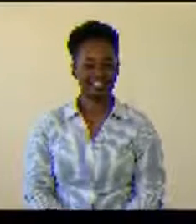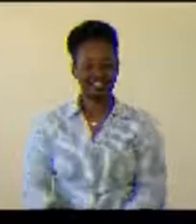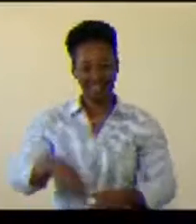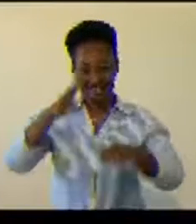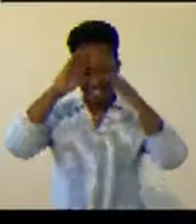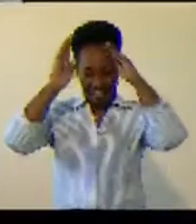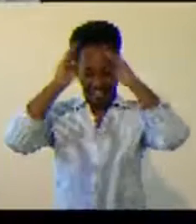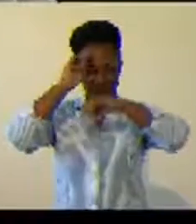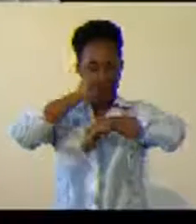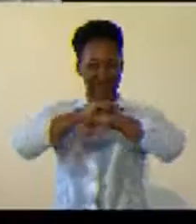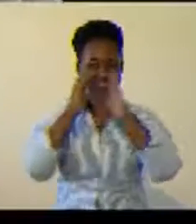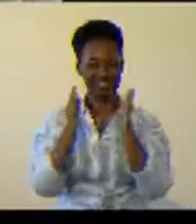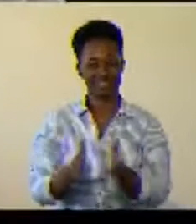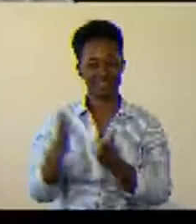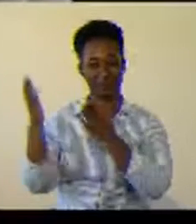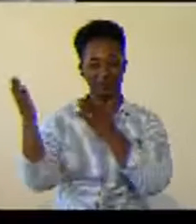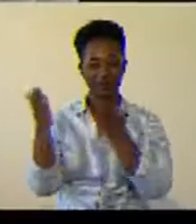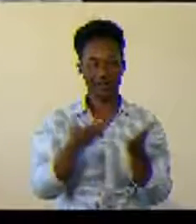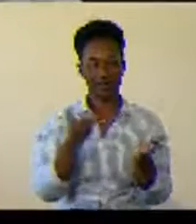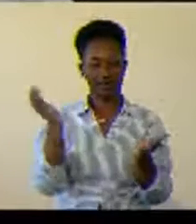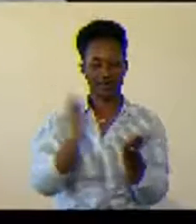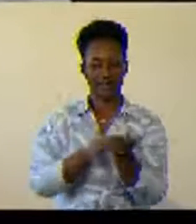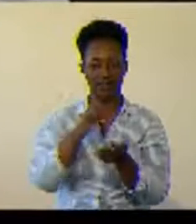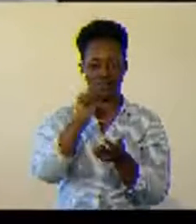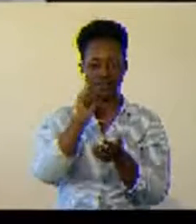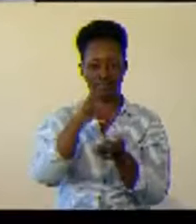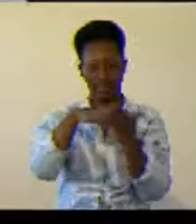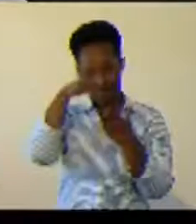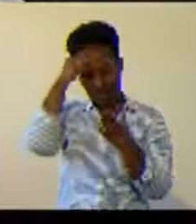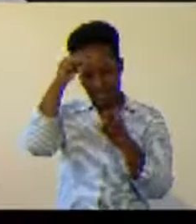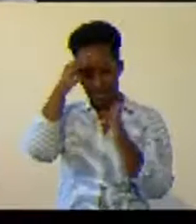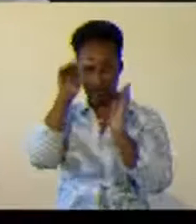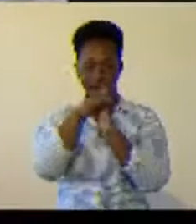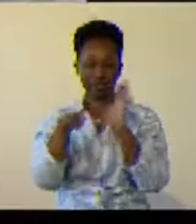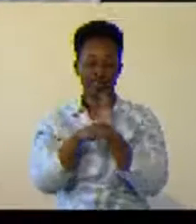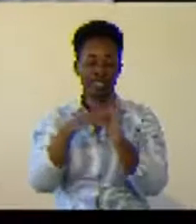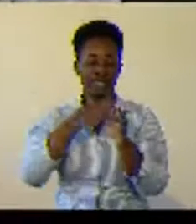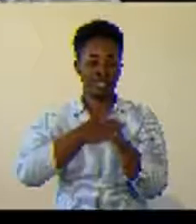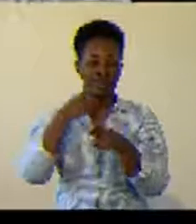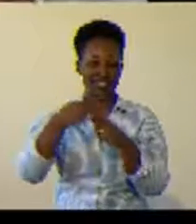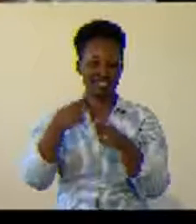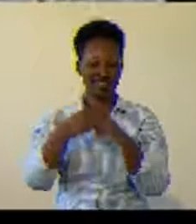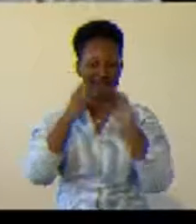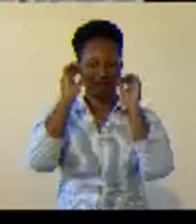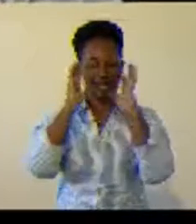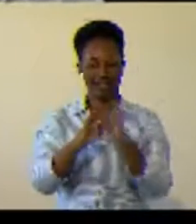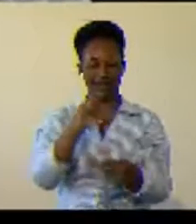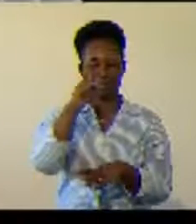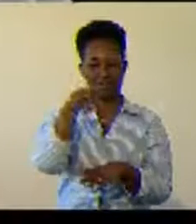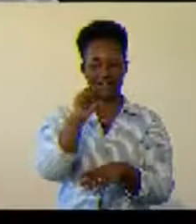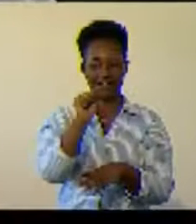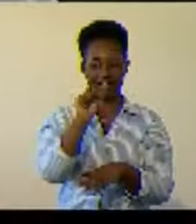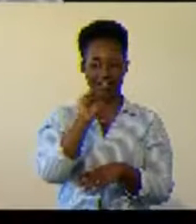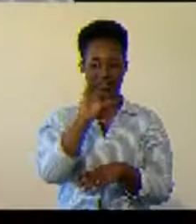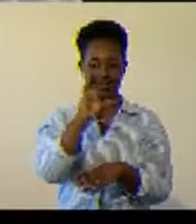Hello students, welcome again to the TV learning program. I'm teacher Pascal, and today I will be